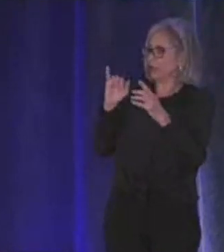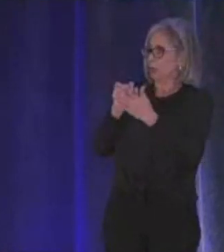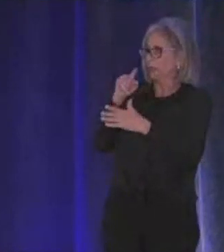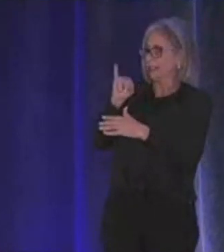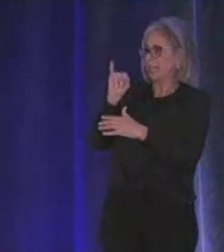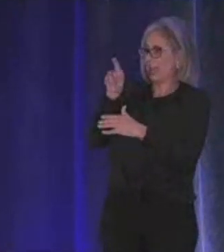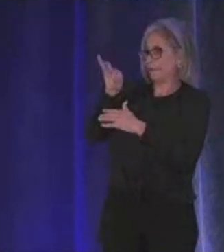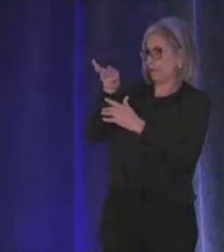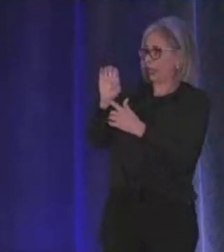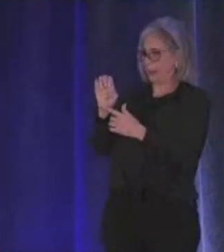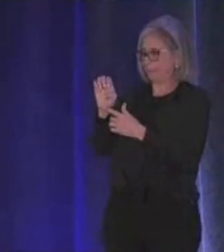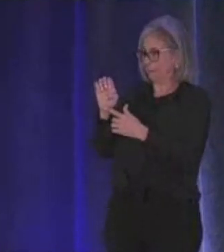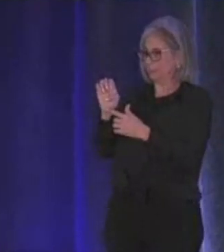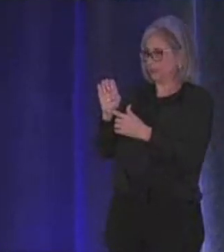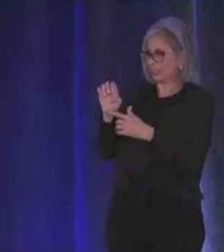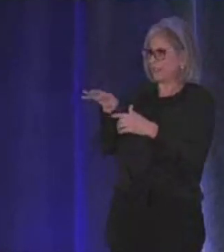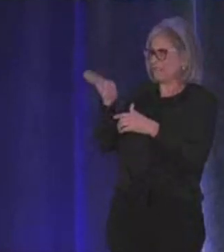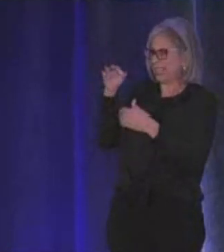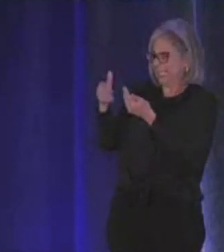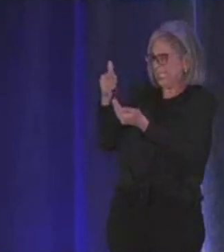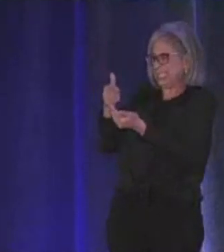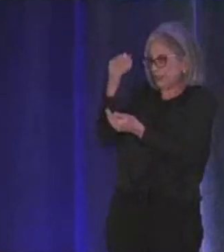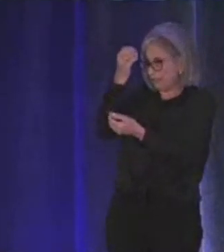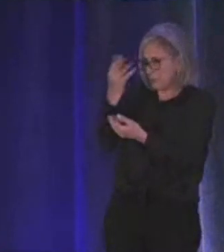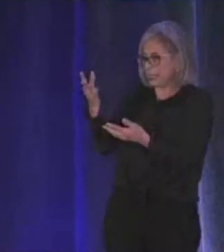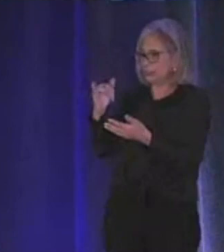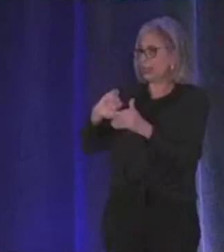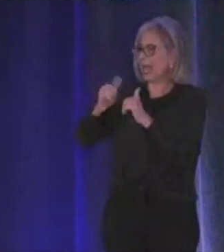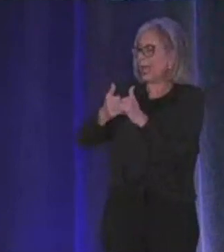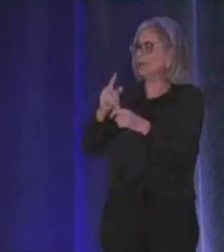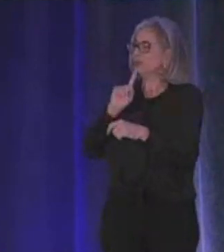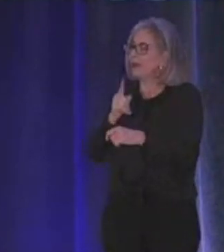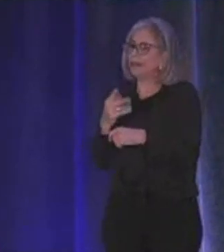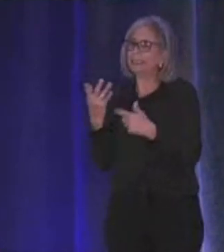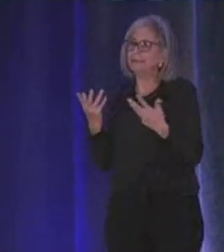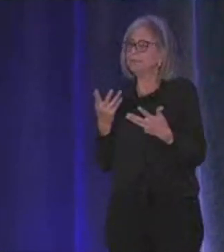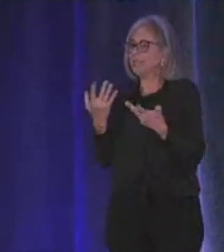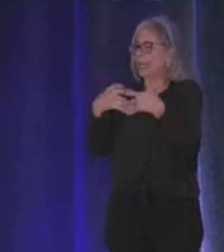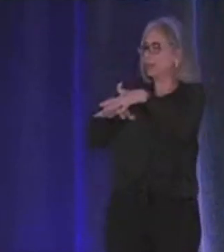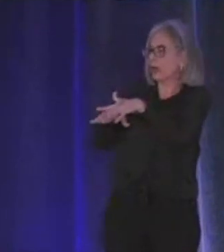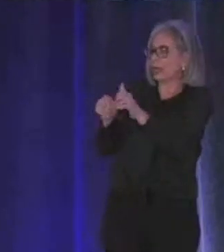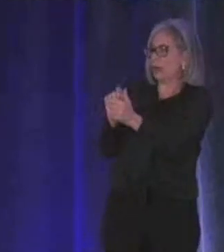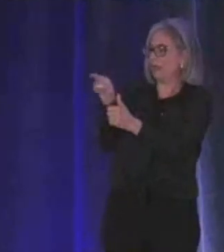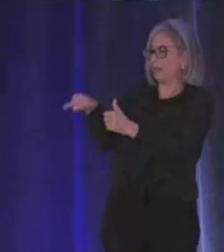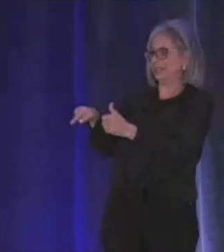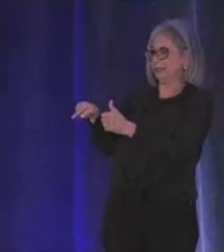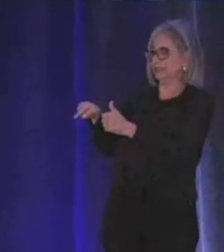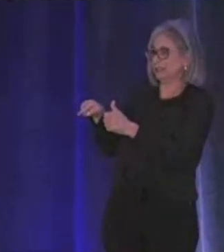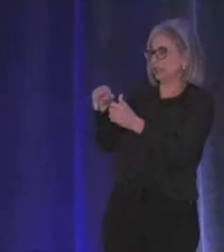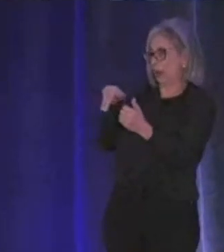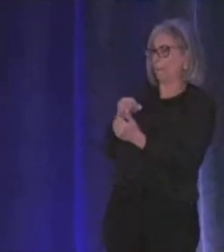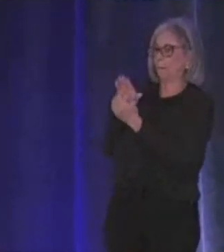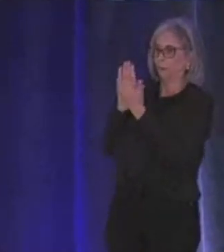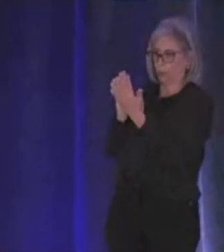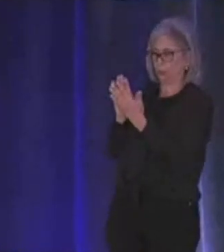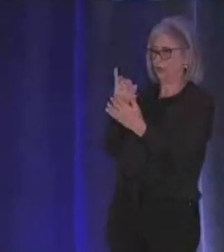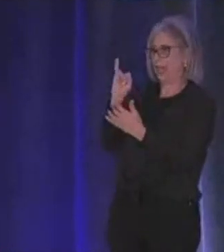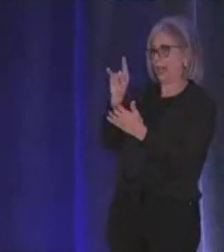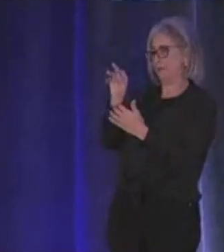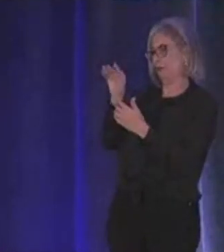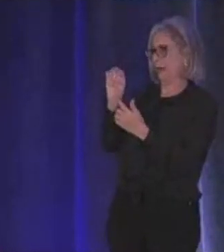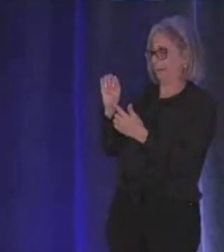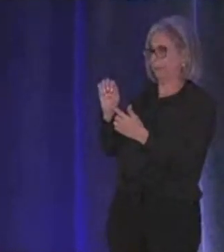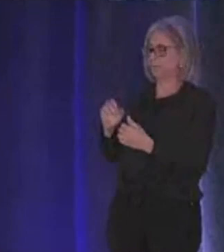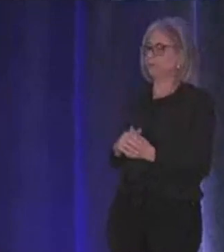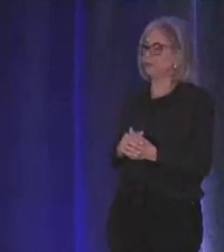much easier for you to actually find more information of how to actually integrate with this approach. And then